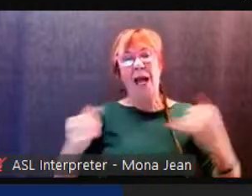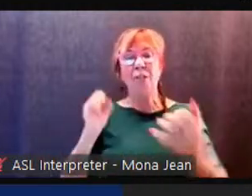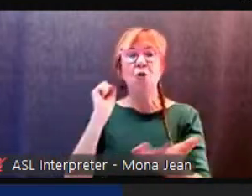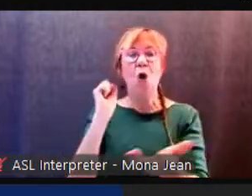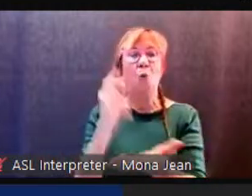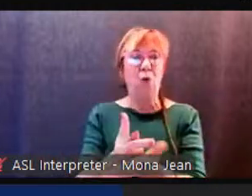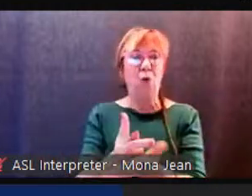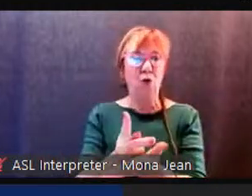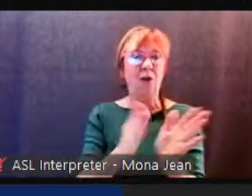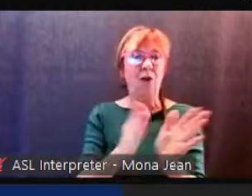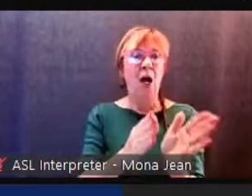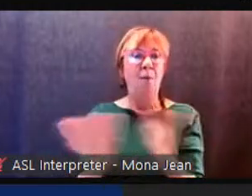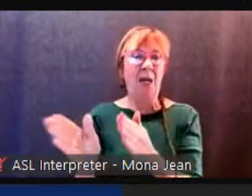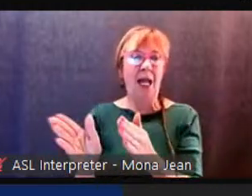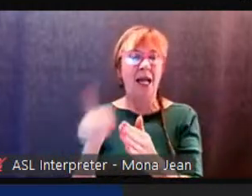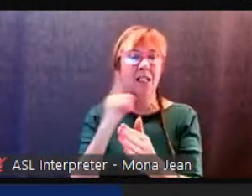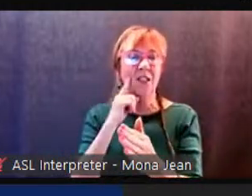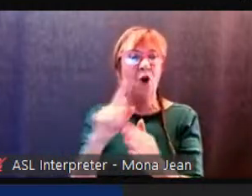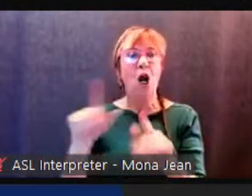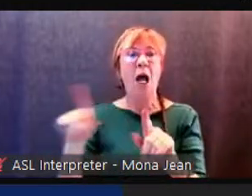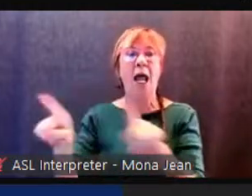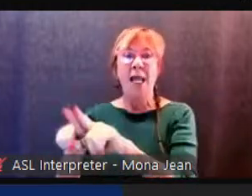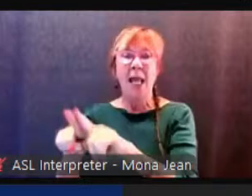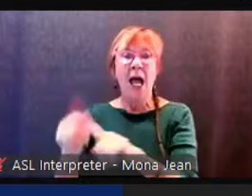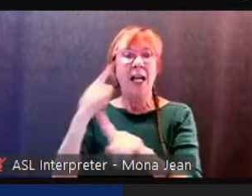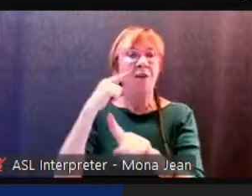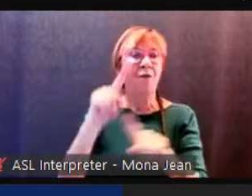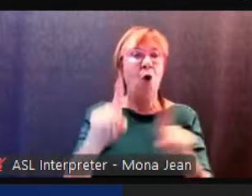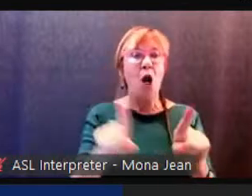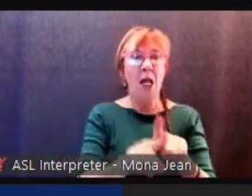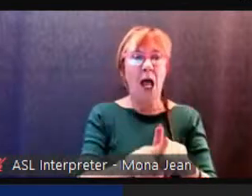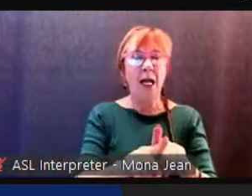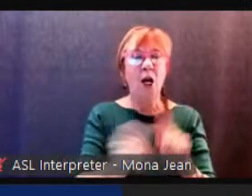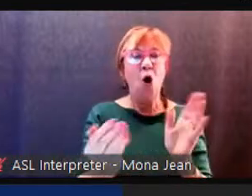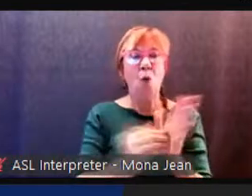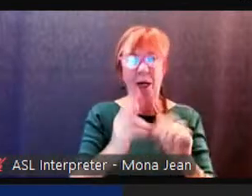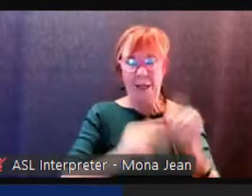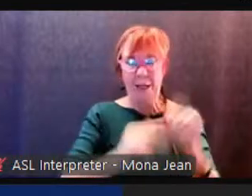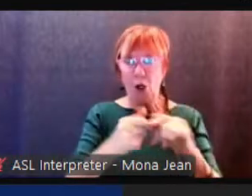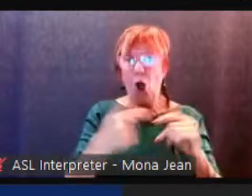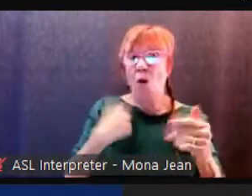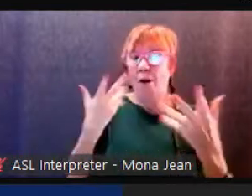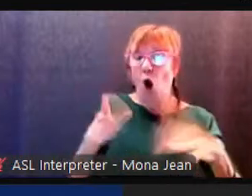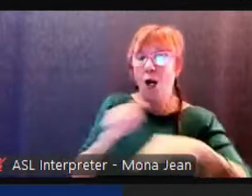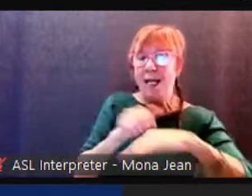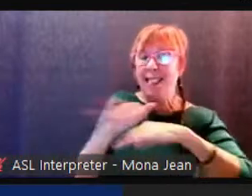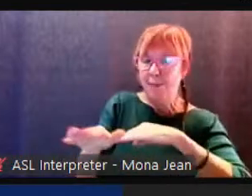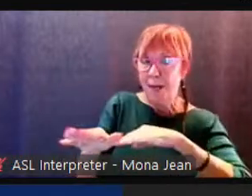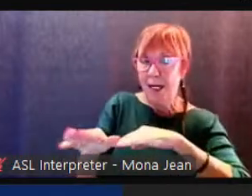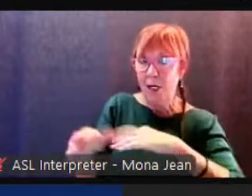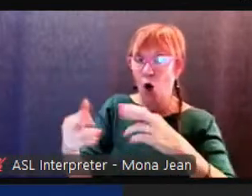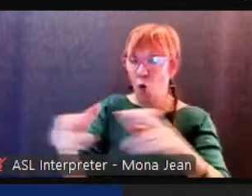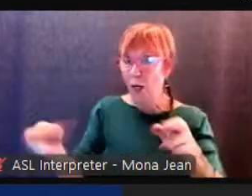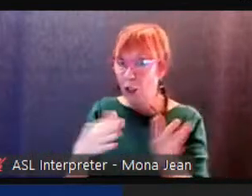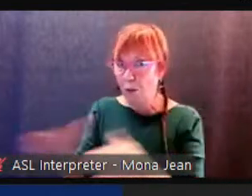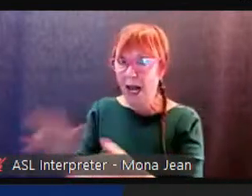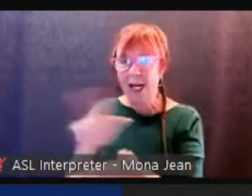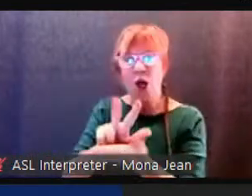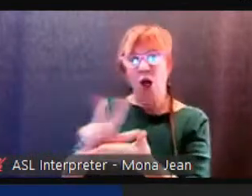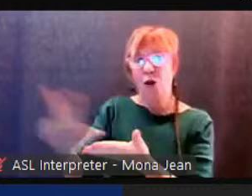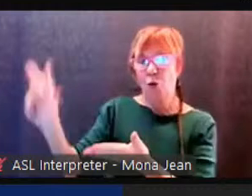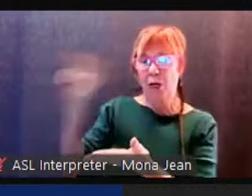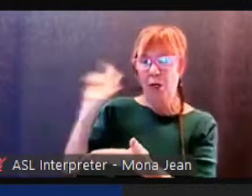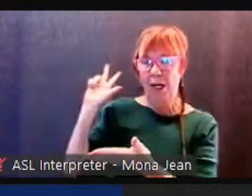approve plans for like rebuilds? We submitted to regional planning about 3 weeks ago, and the full